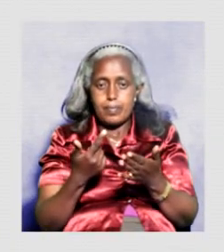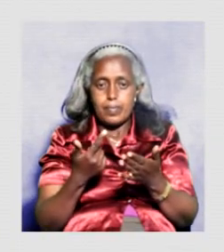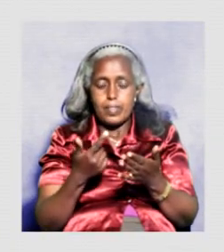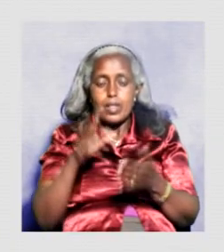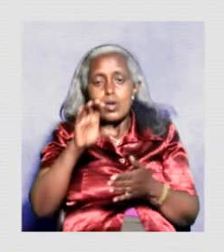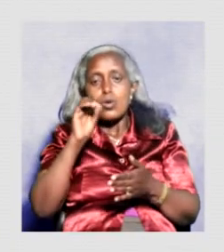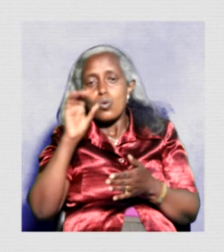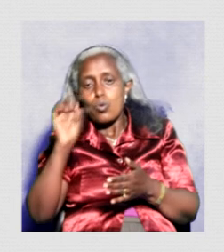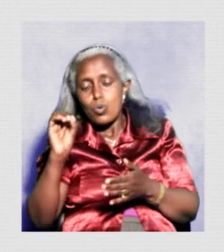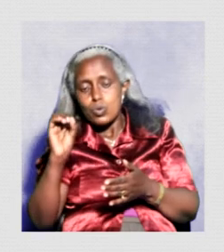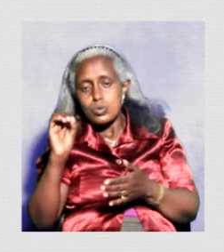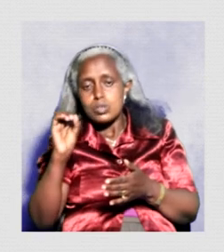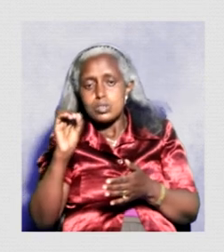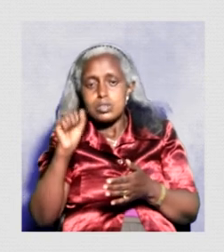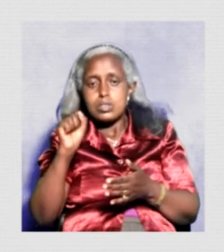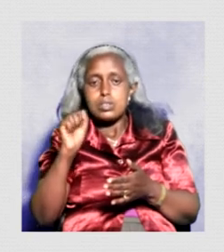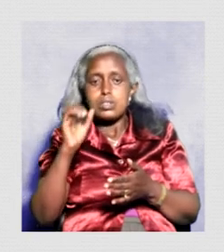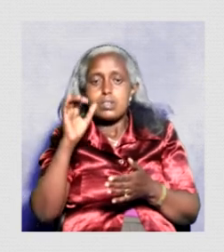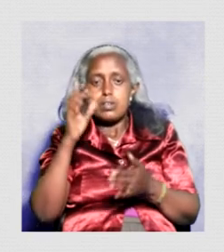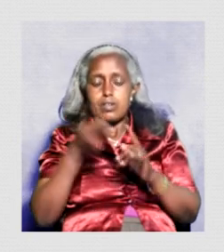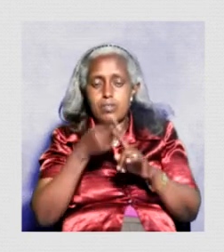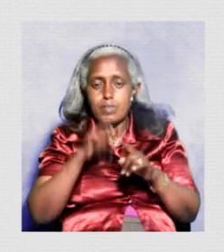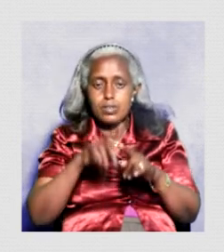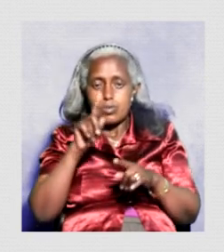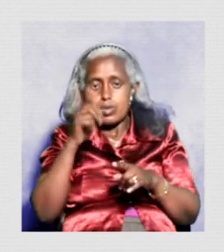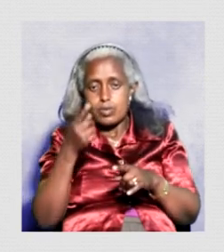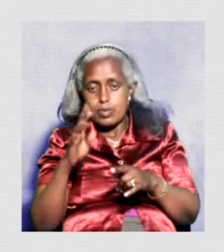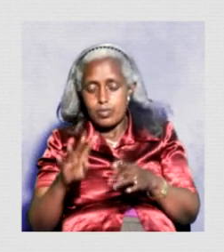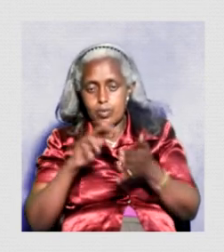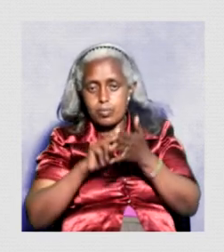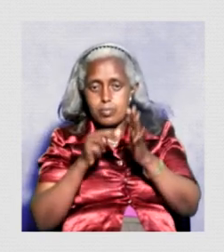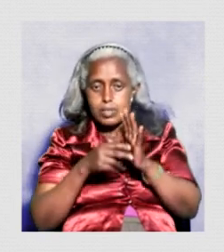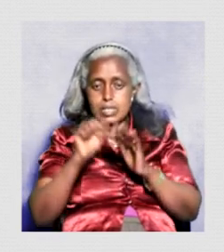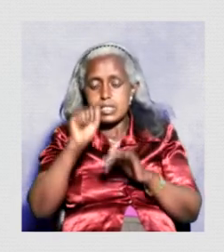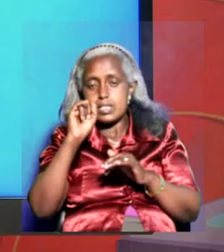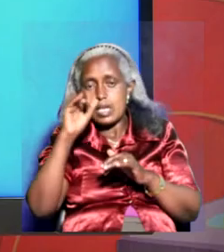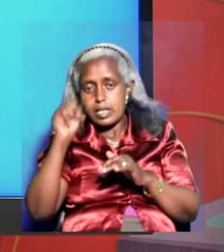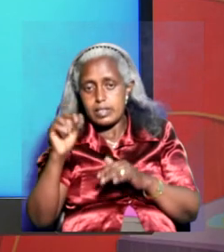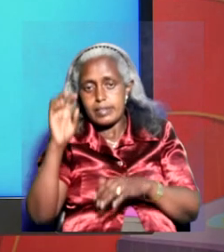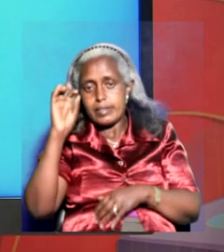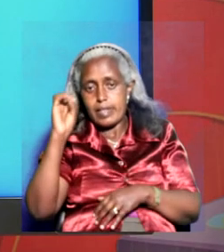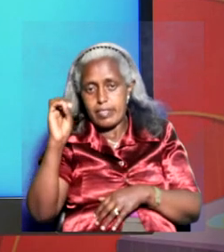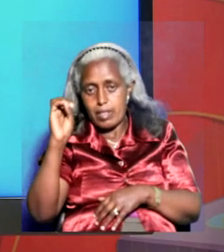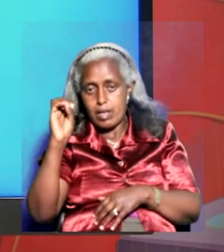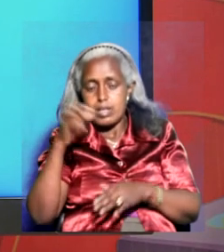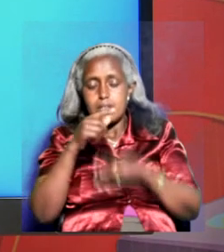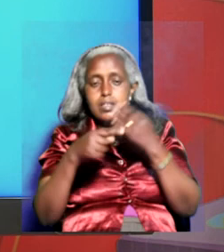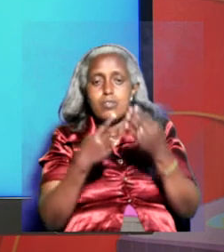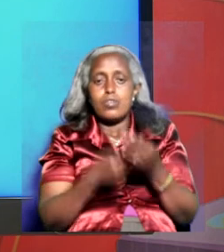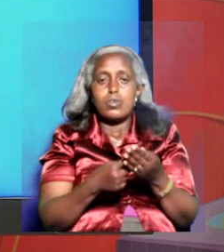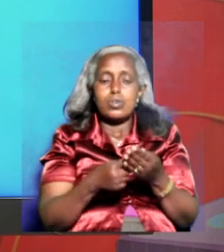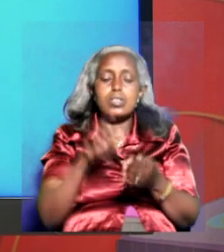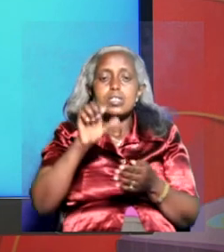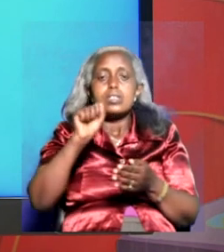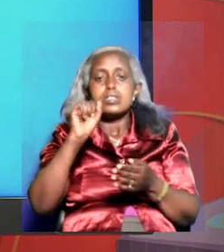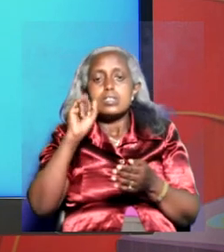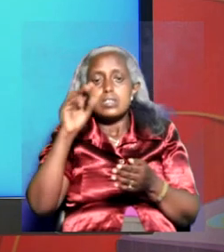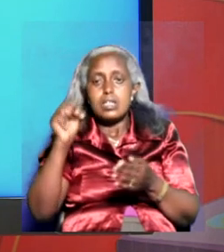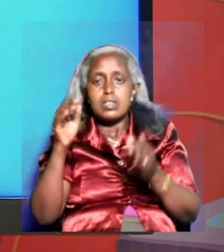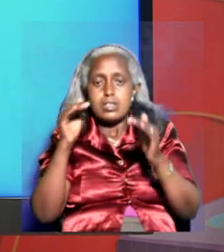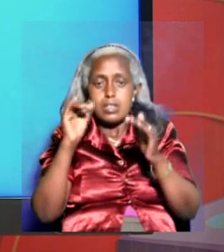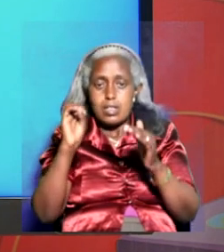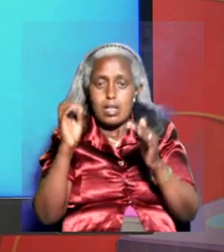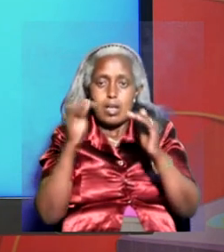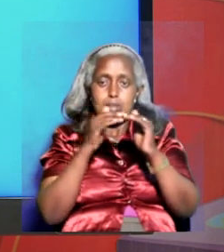cos inverse of 1 over 4 means sine, we assume to be this theta, sine theta. Therefore, sine theta is equals